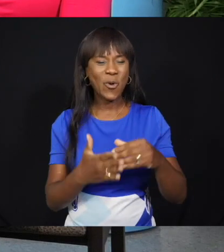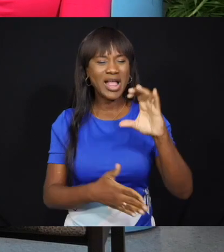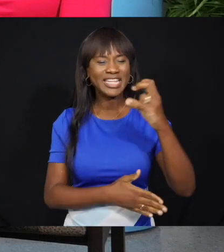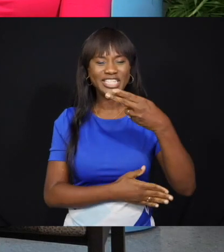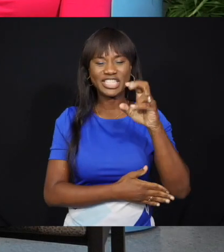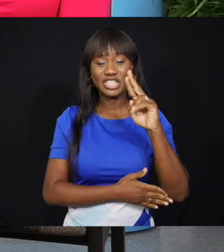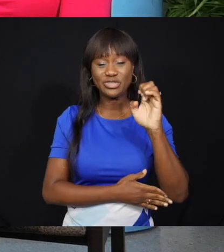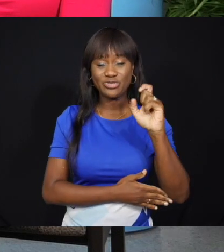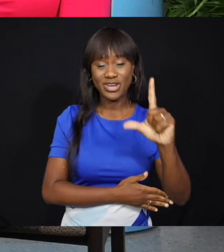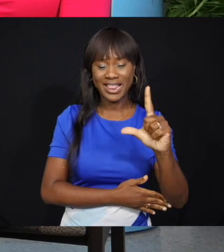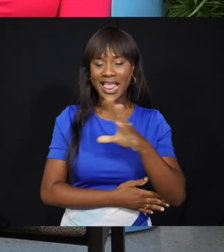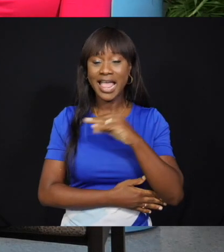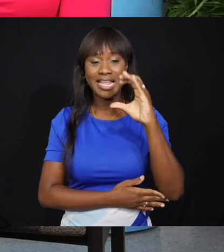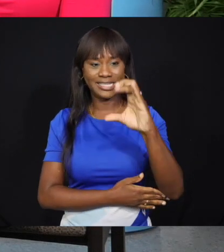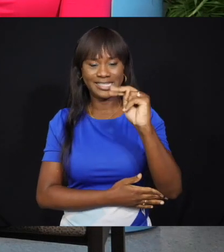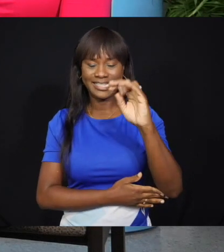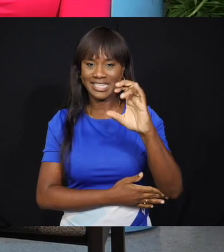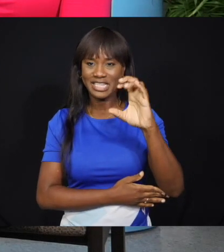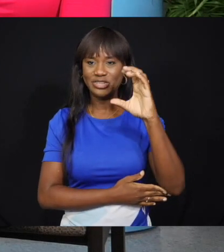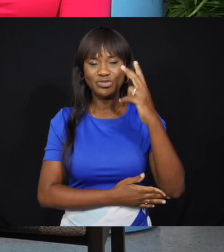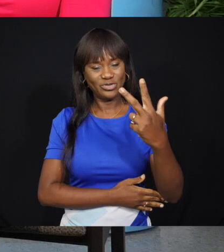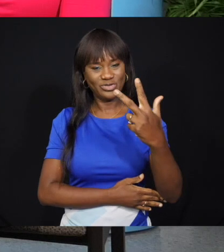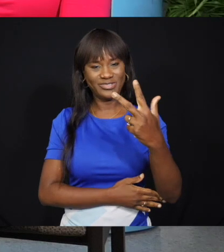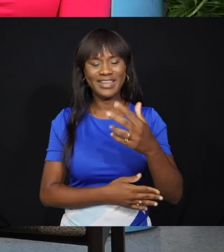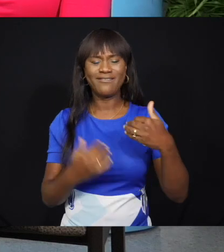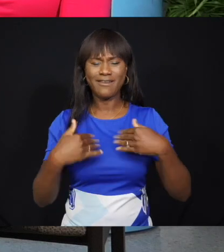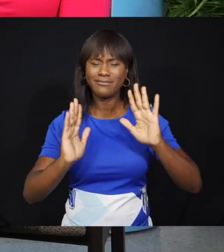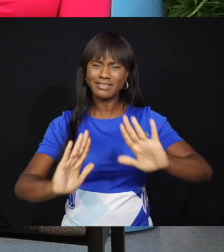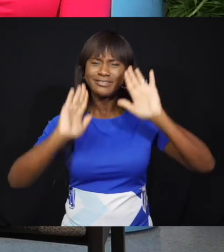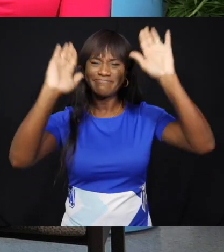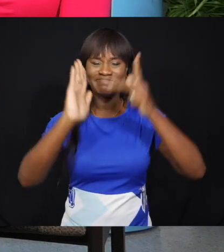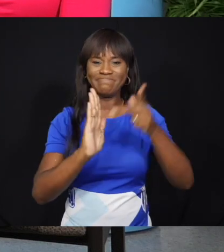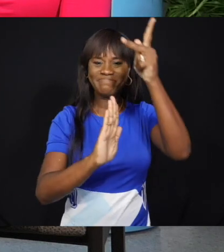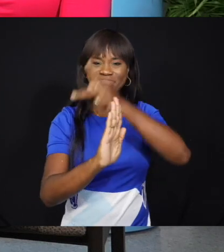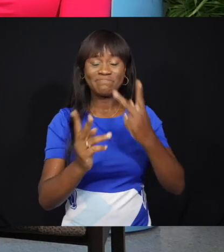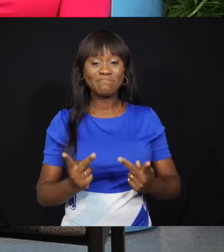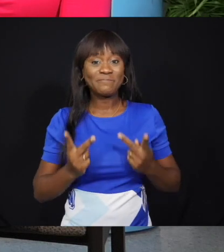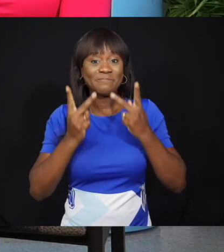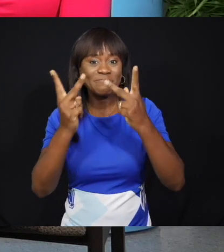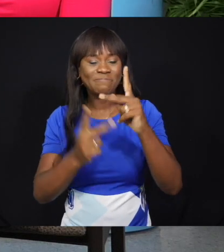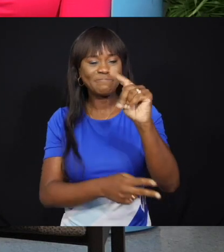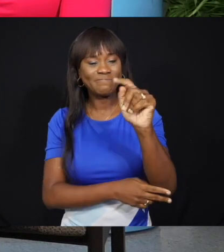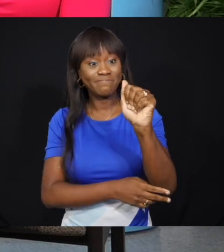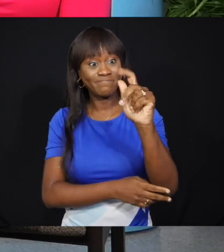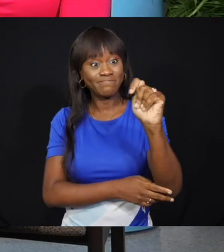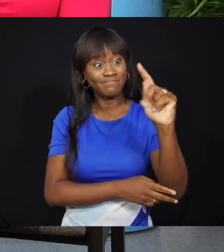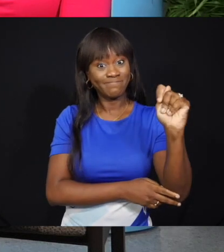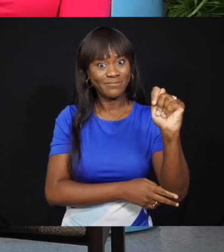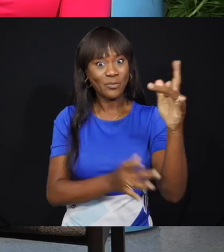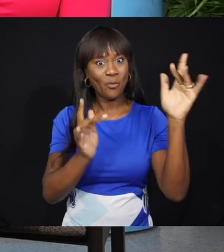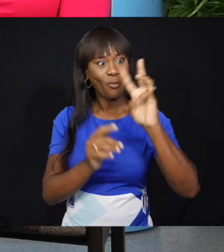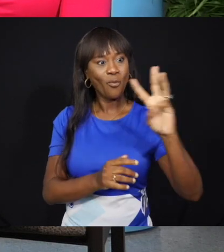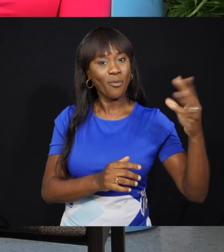Thank you so much to CNC3 for facilitating this fantastic programming. Visit the TAT website, ton